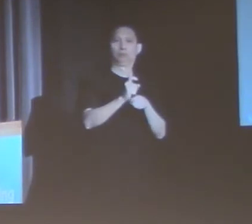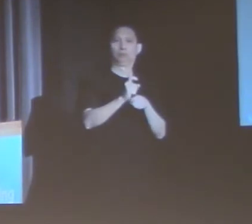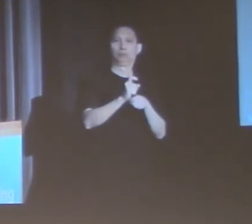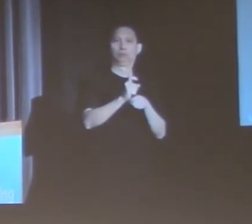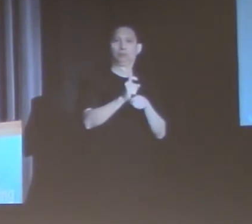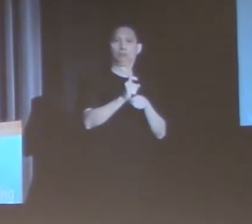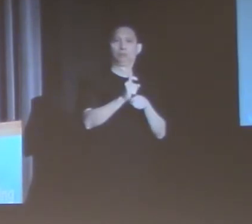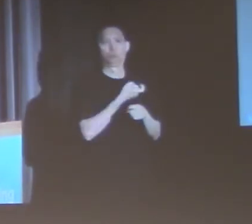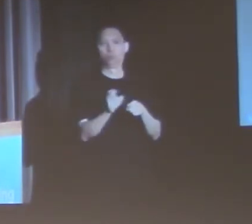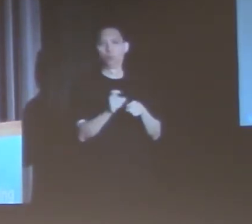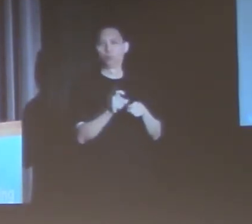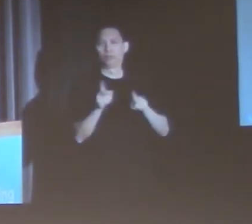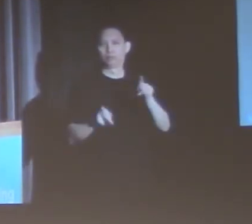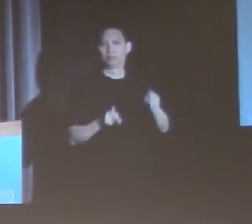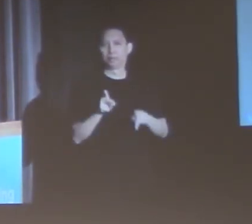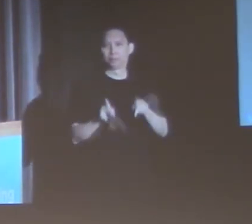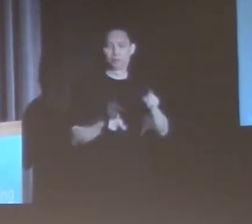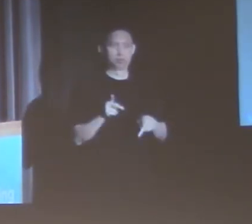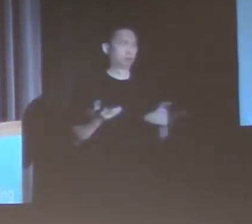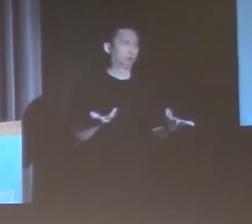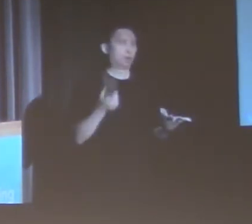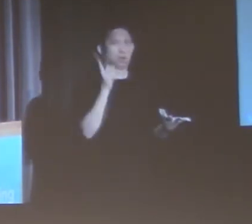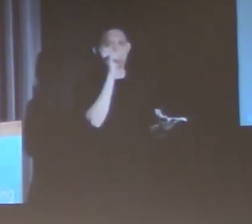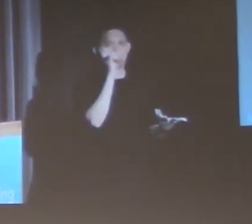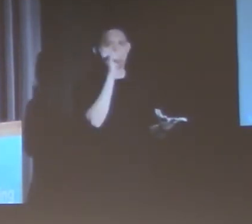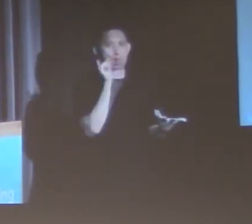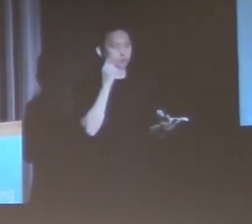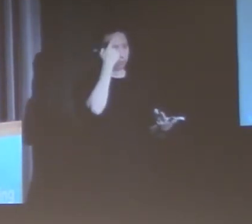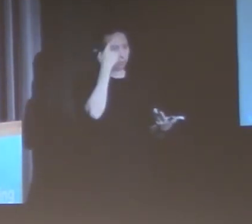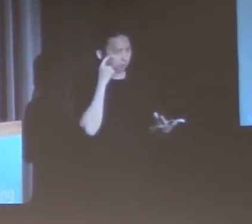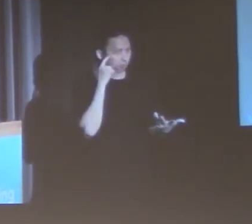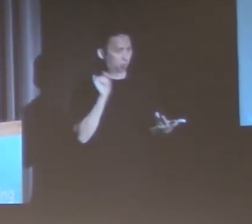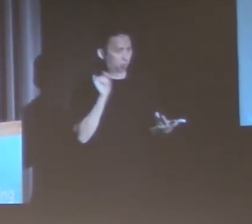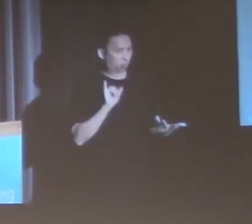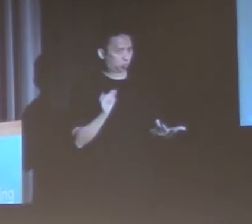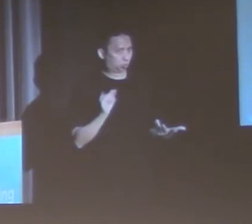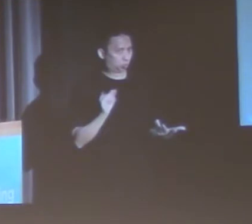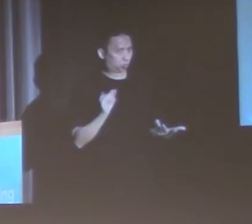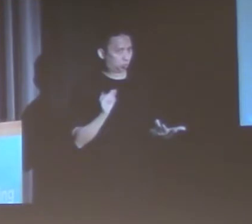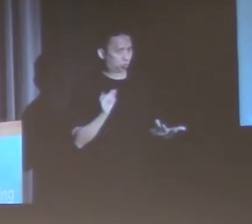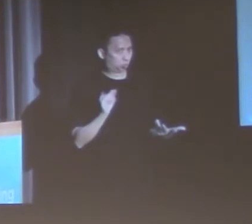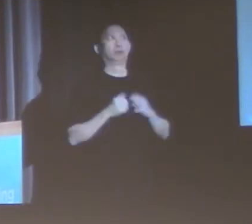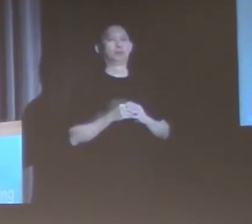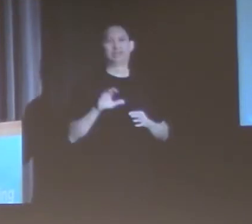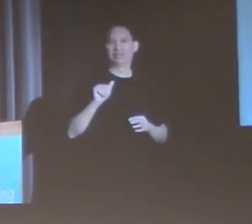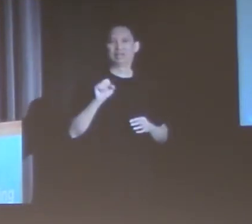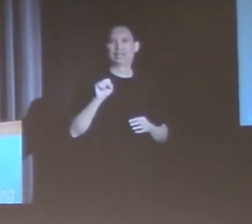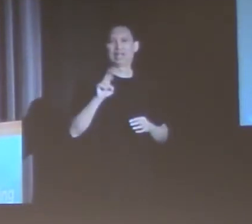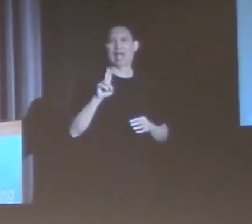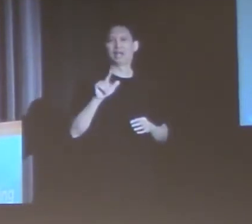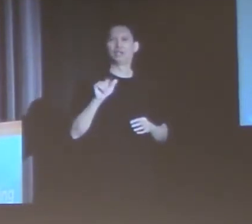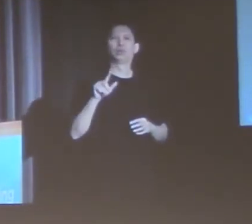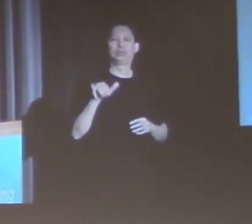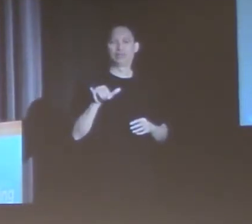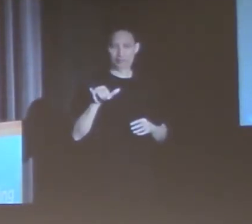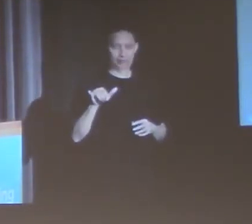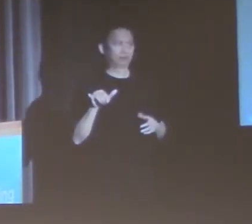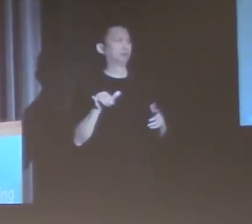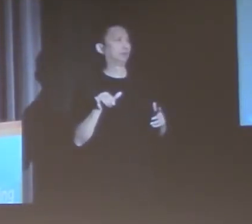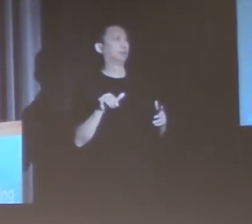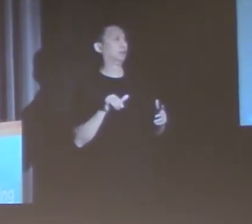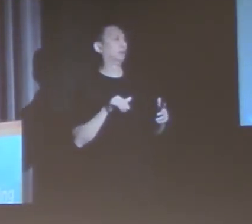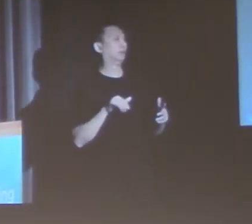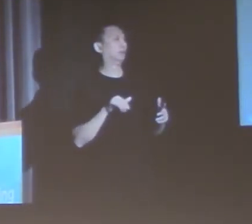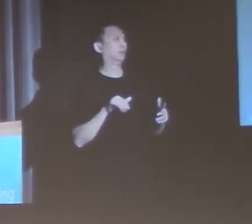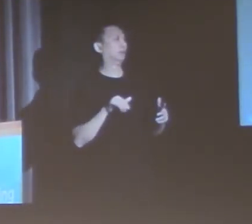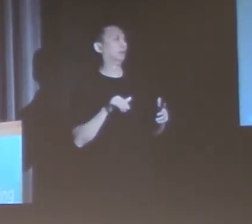that takes different forms, which means that it's not just about the prison as the punishment center,